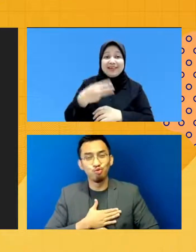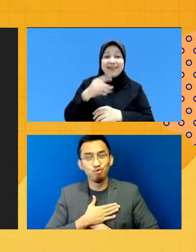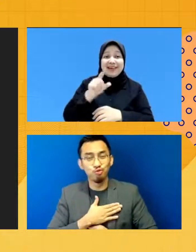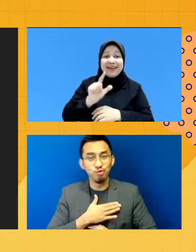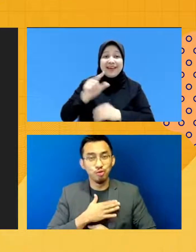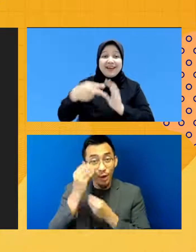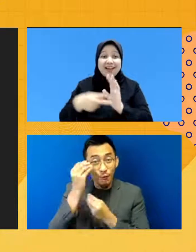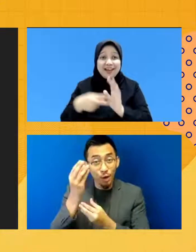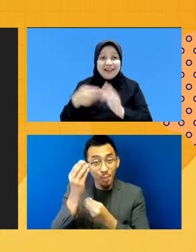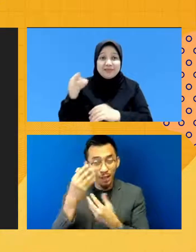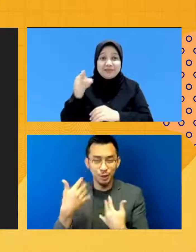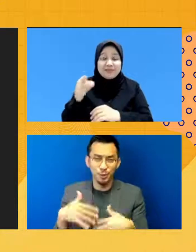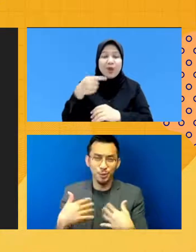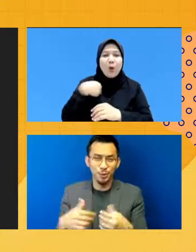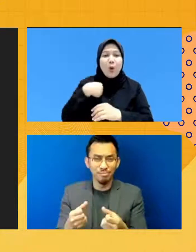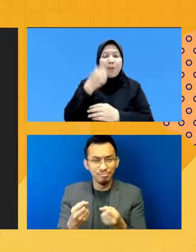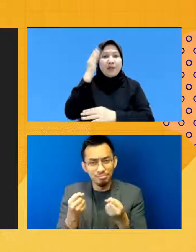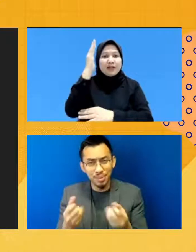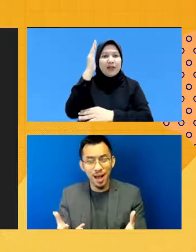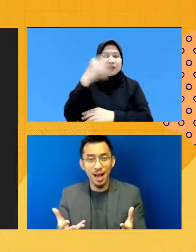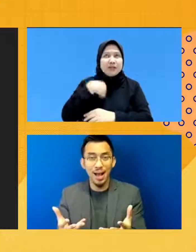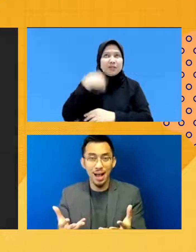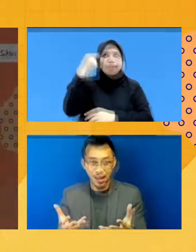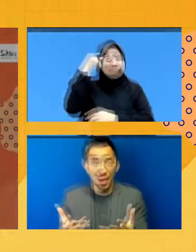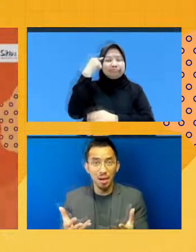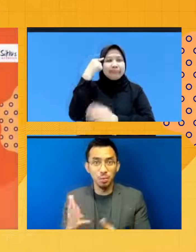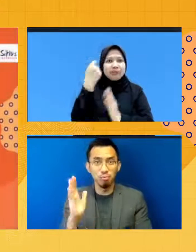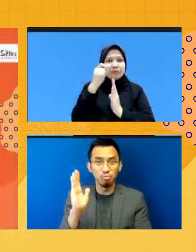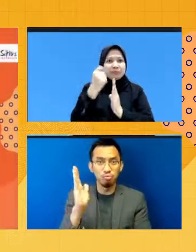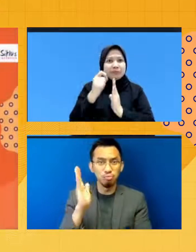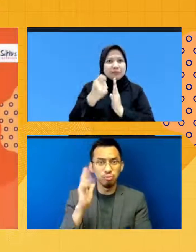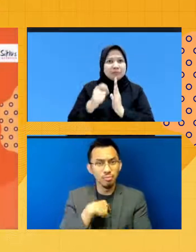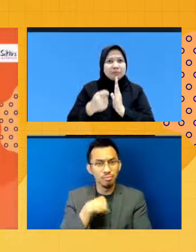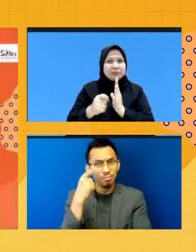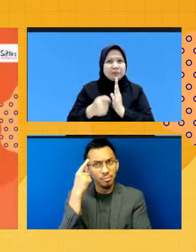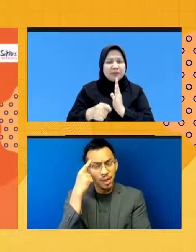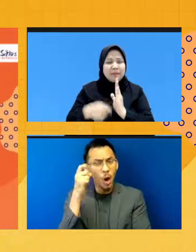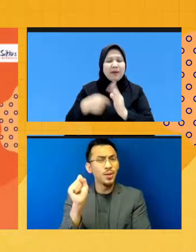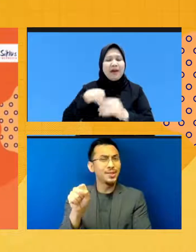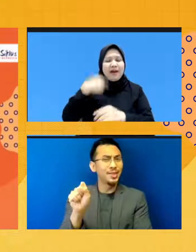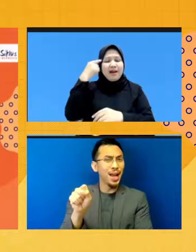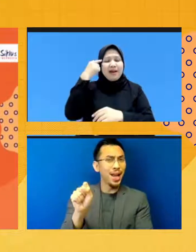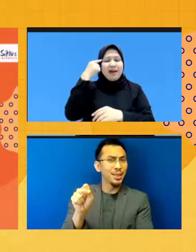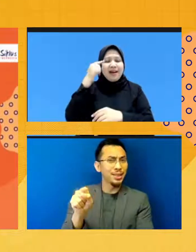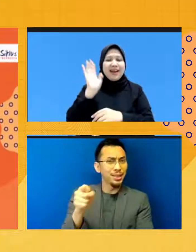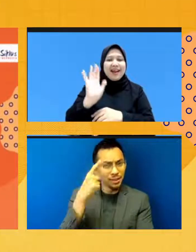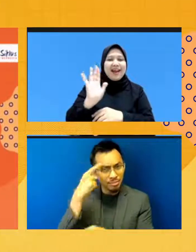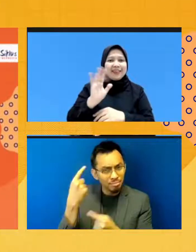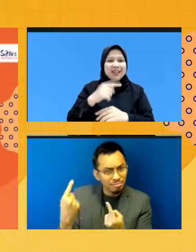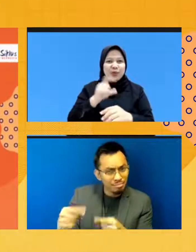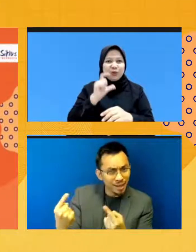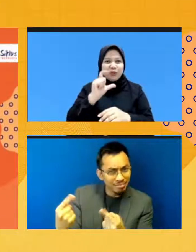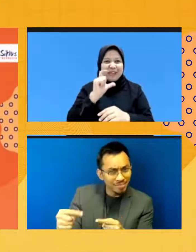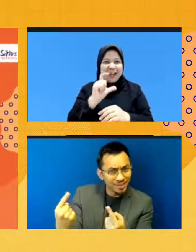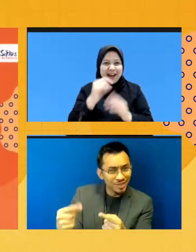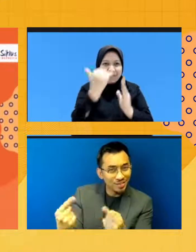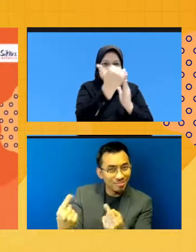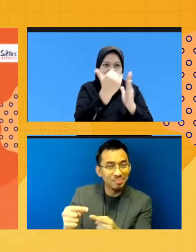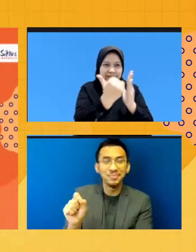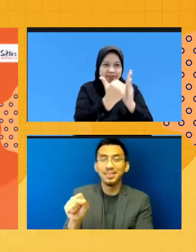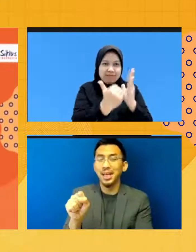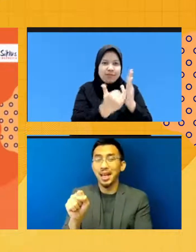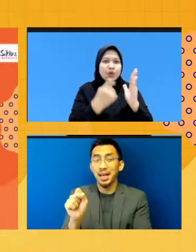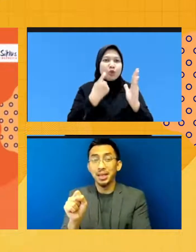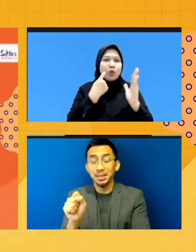like to what extent do I also, follow all these safeguarding principle as a user